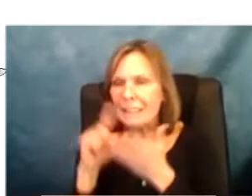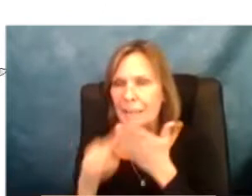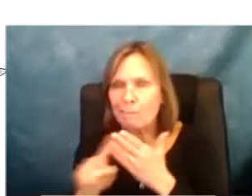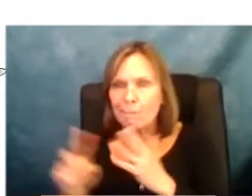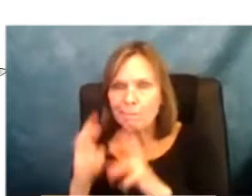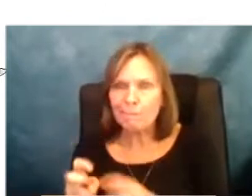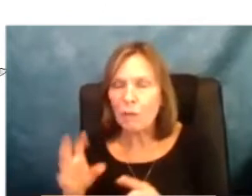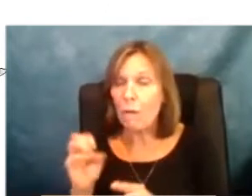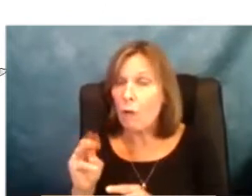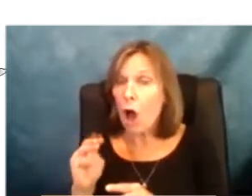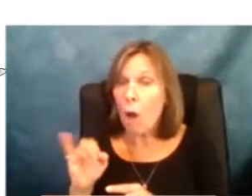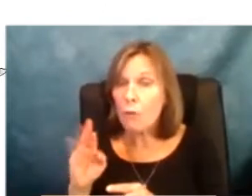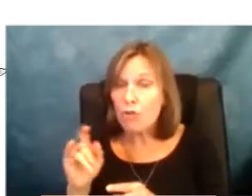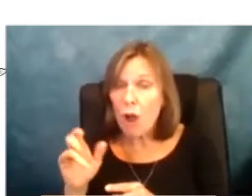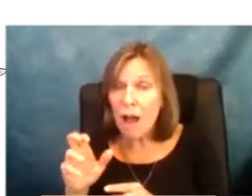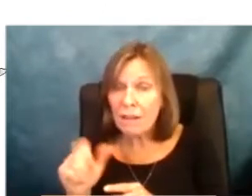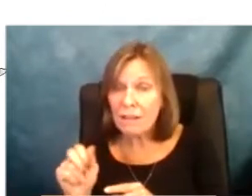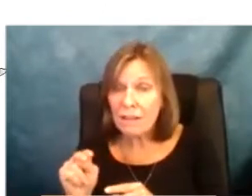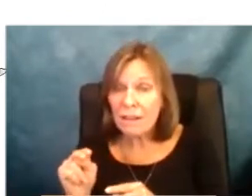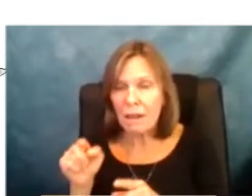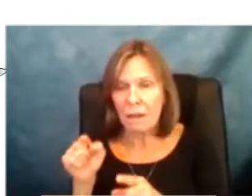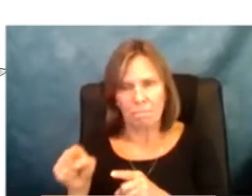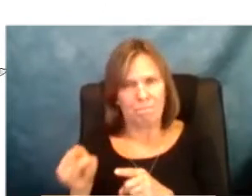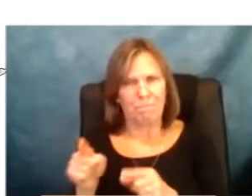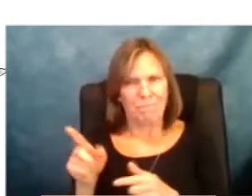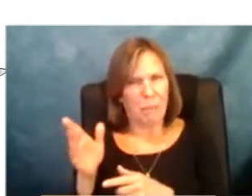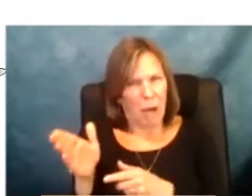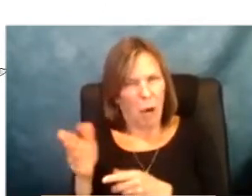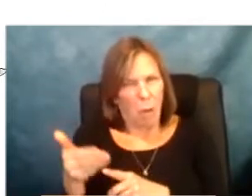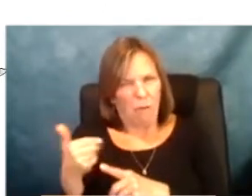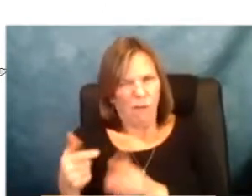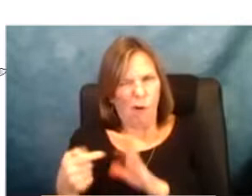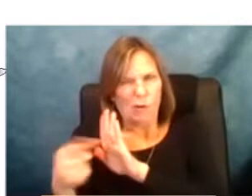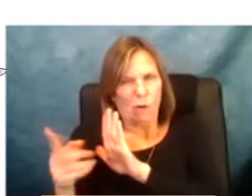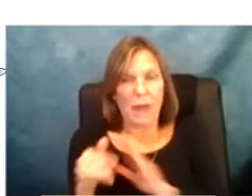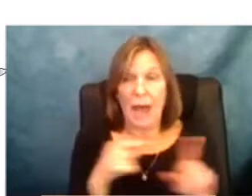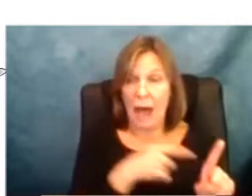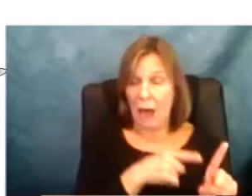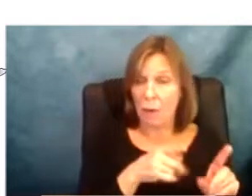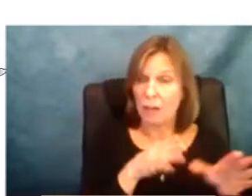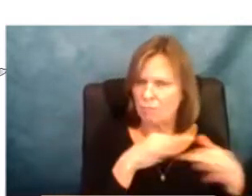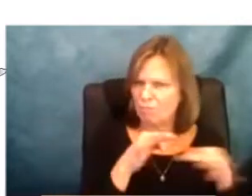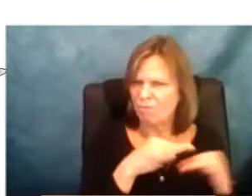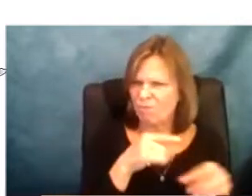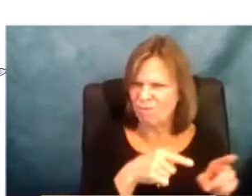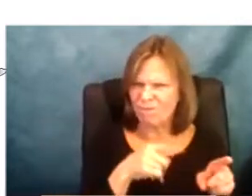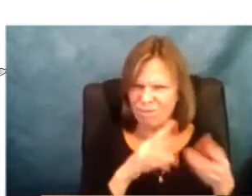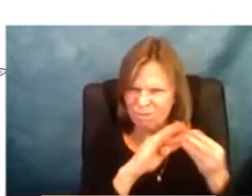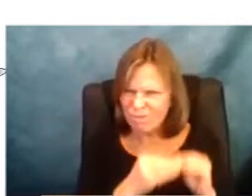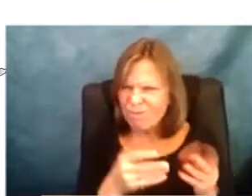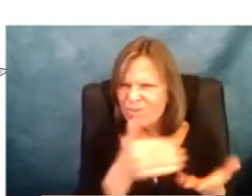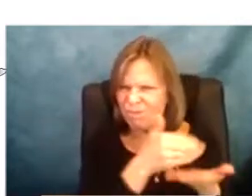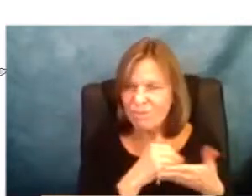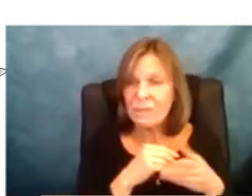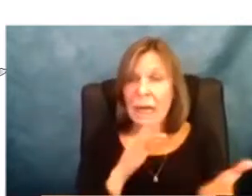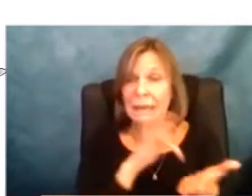Omicron, which we'll get to. But first, I do want to talk a little bit more about this data set that we're using. So Lillie mentioned it's from the Centers of Medicaid